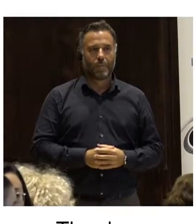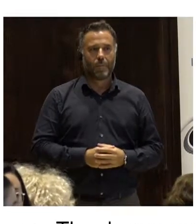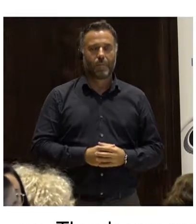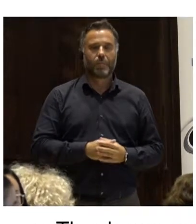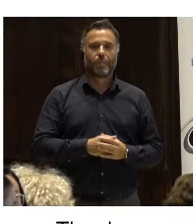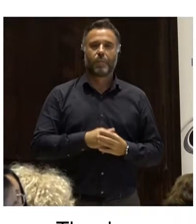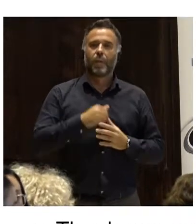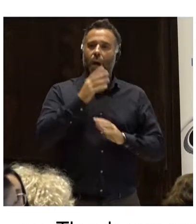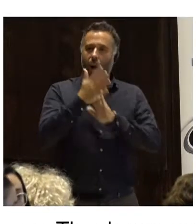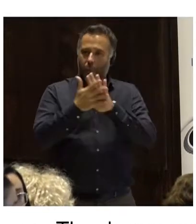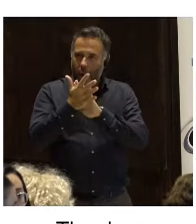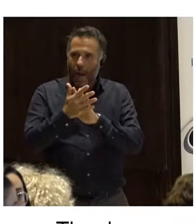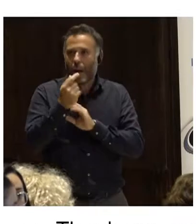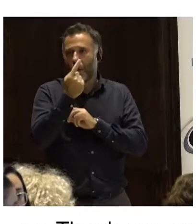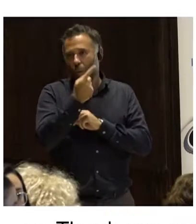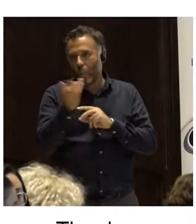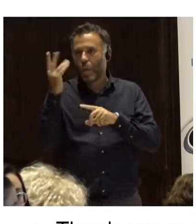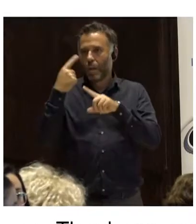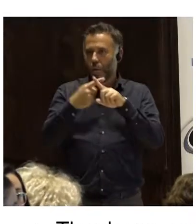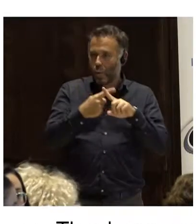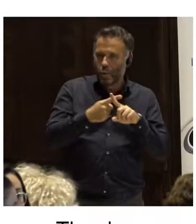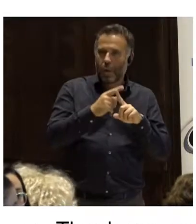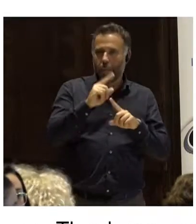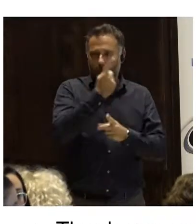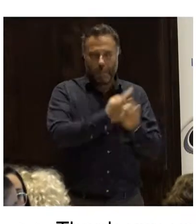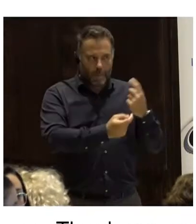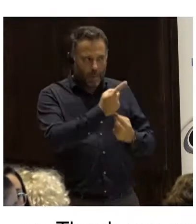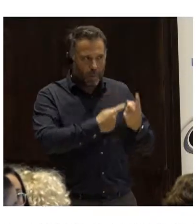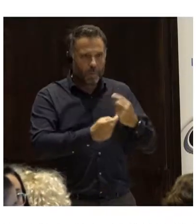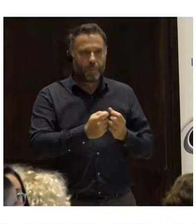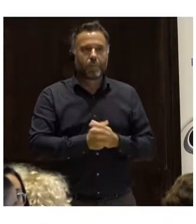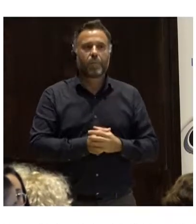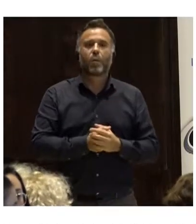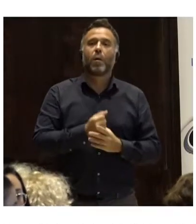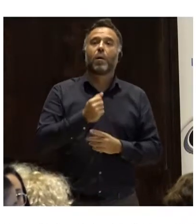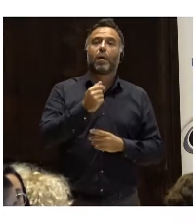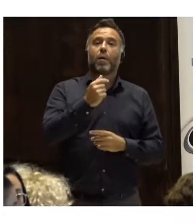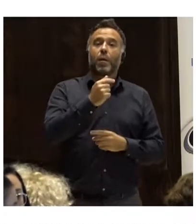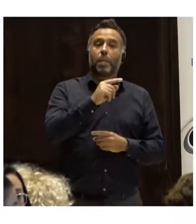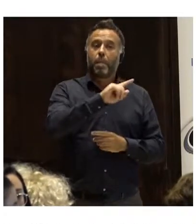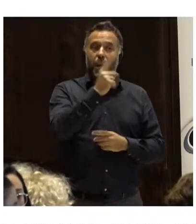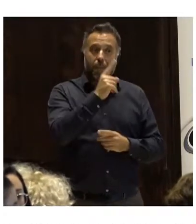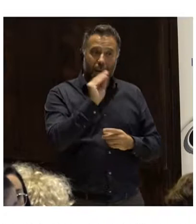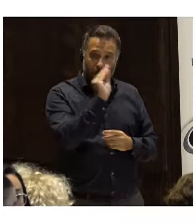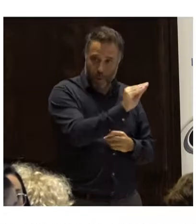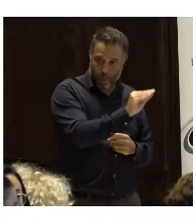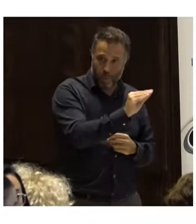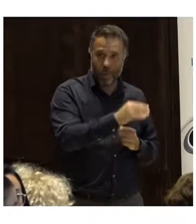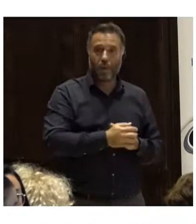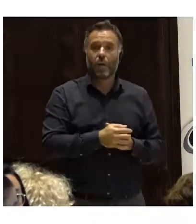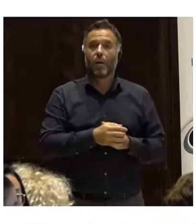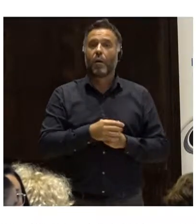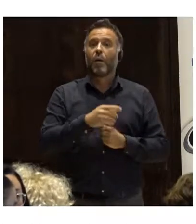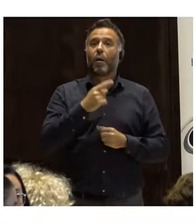Okay, so the first question is how play affects